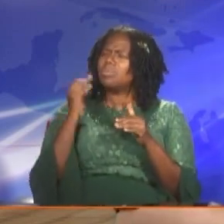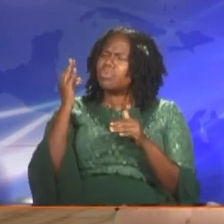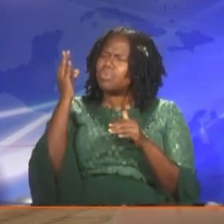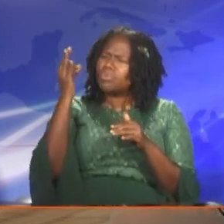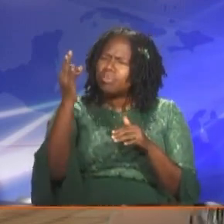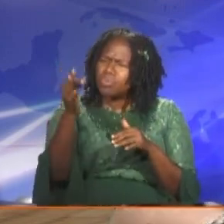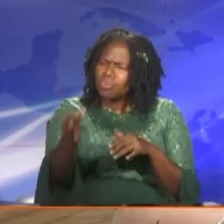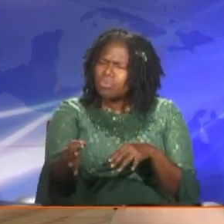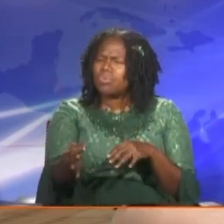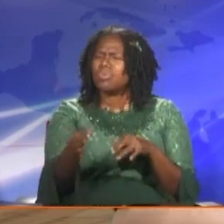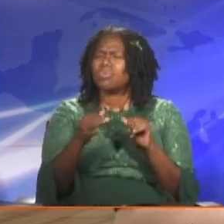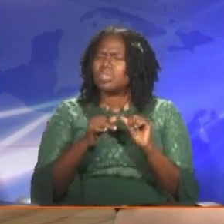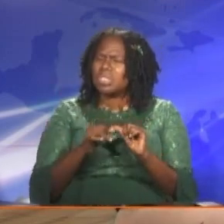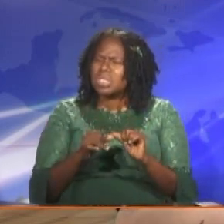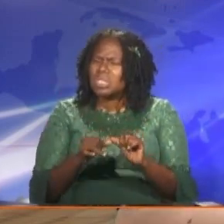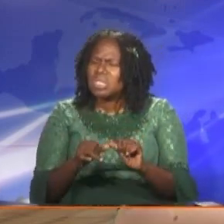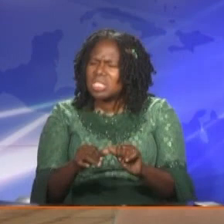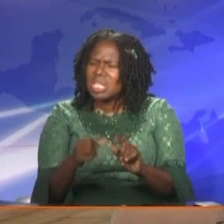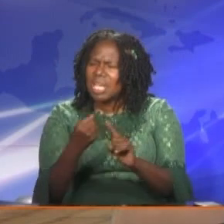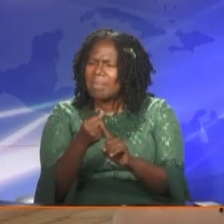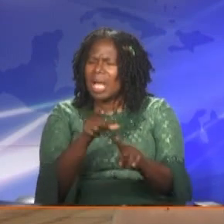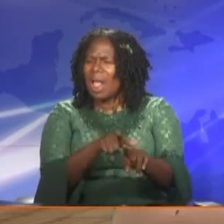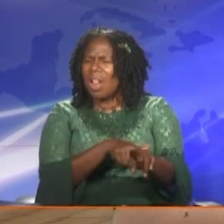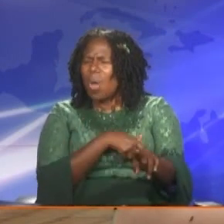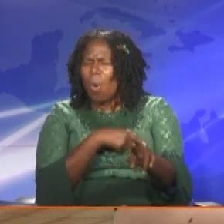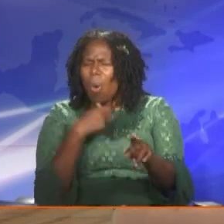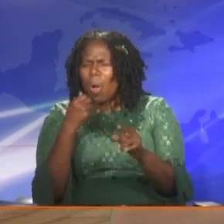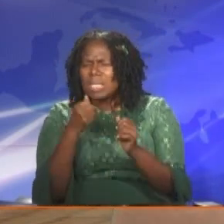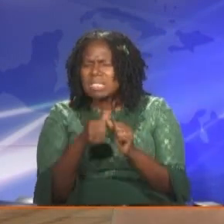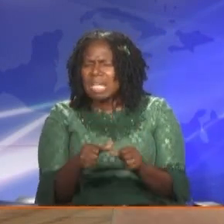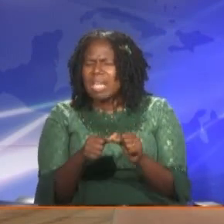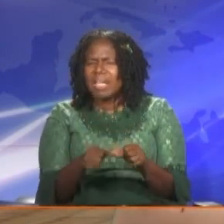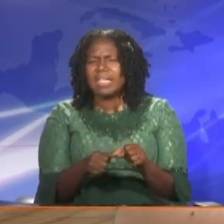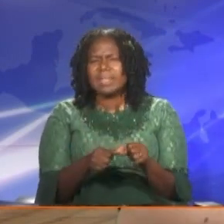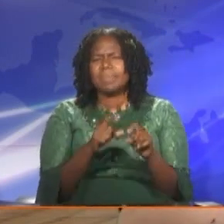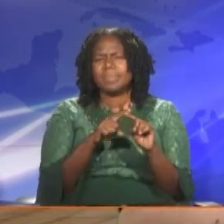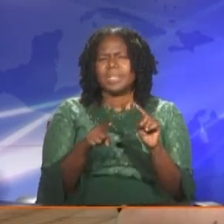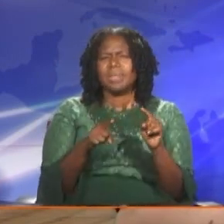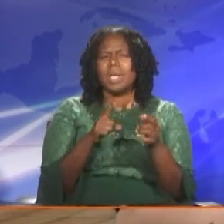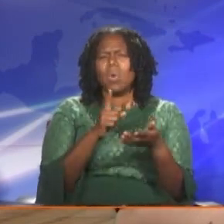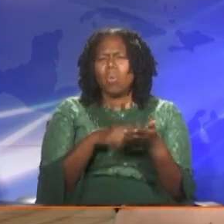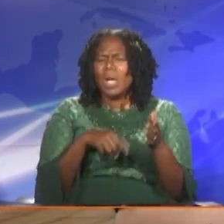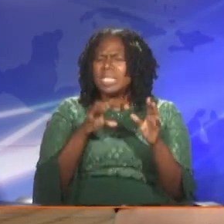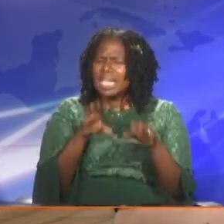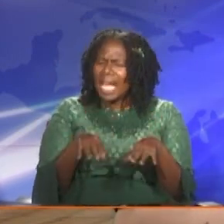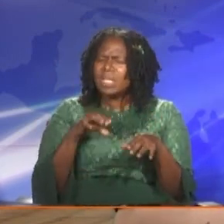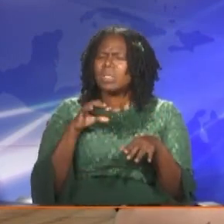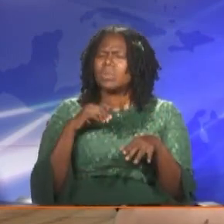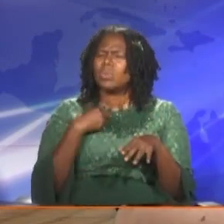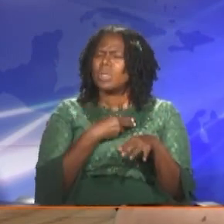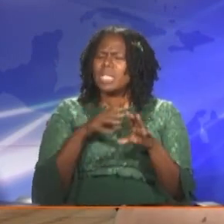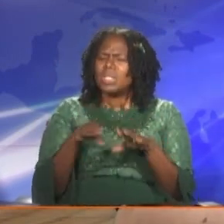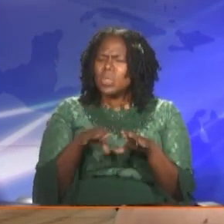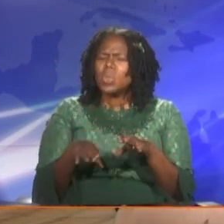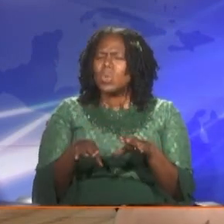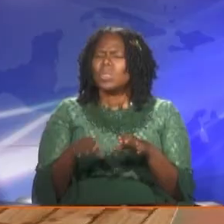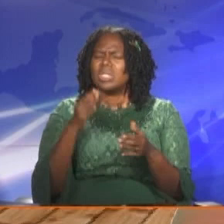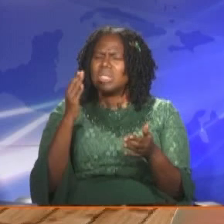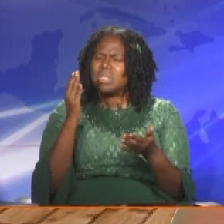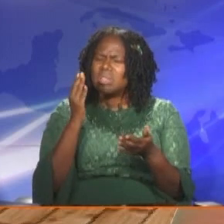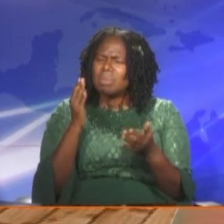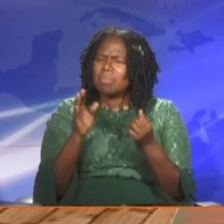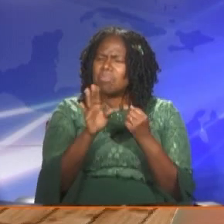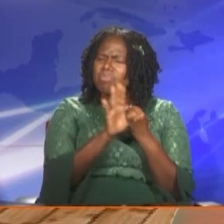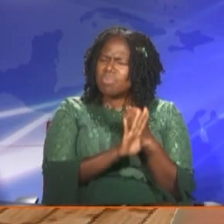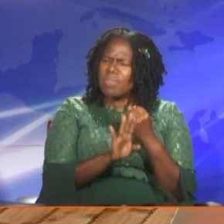we can do to prevent that from happening to children? What are some of the things that we can do to prevent child poverty from taking place? Well,